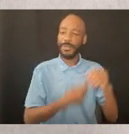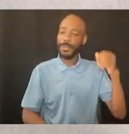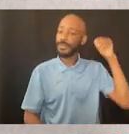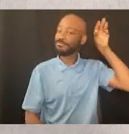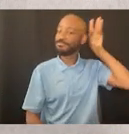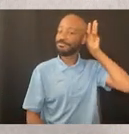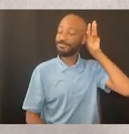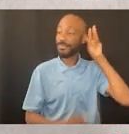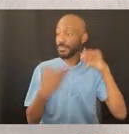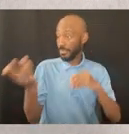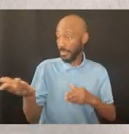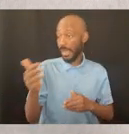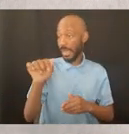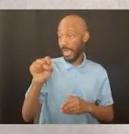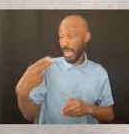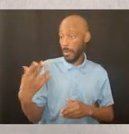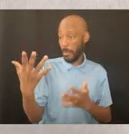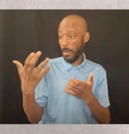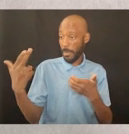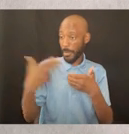Ash, would you like to come on and tell us?